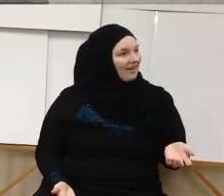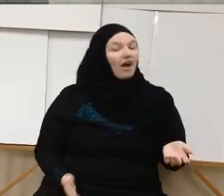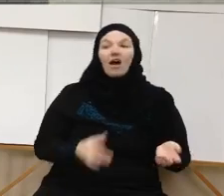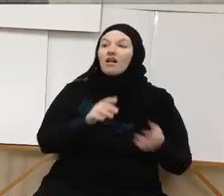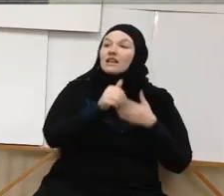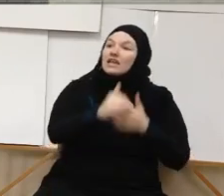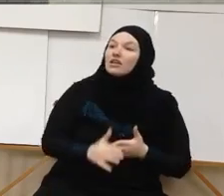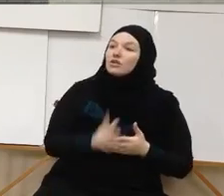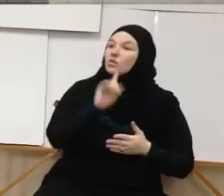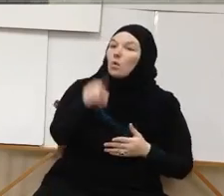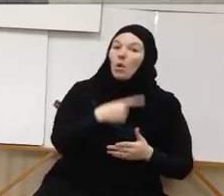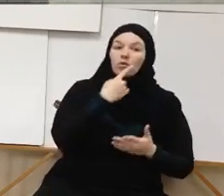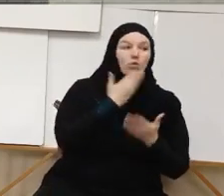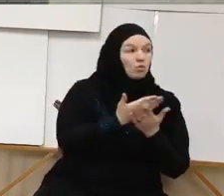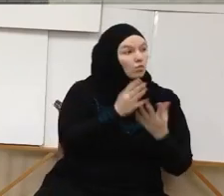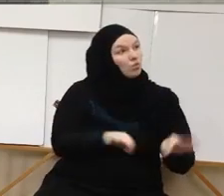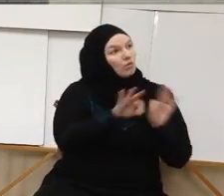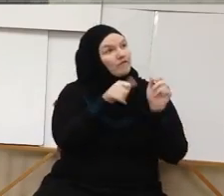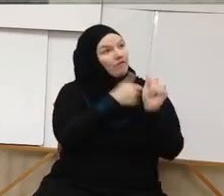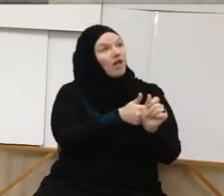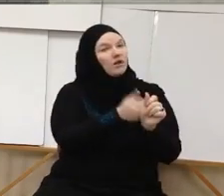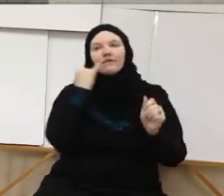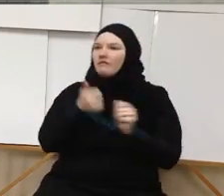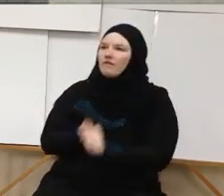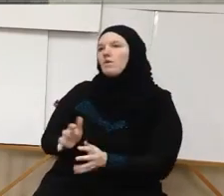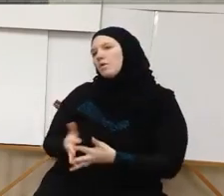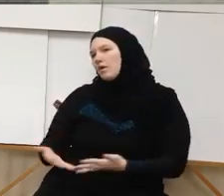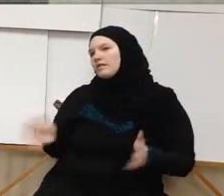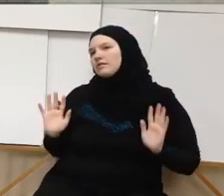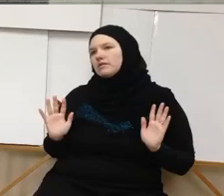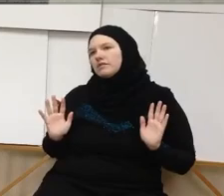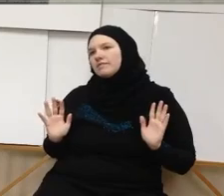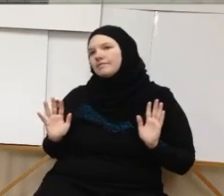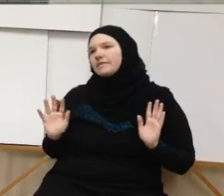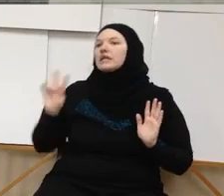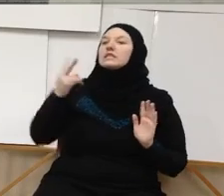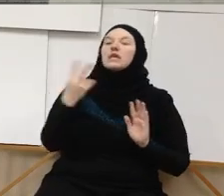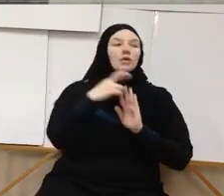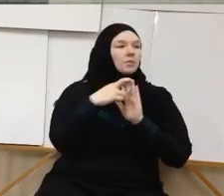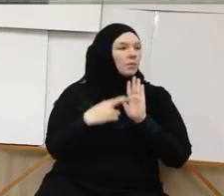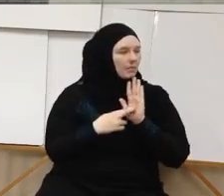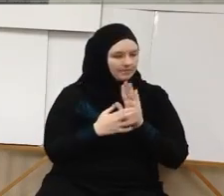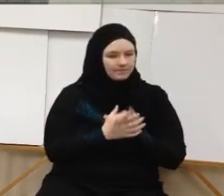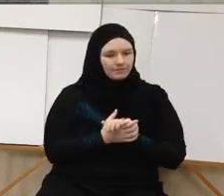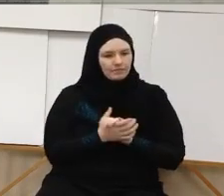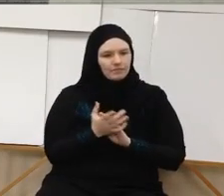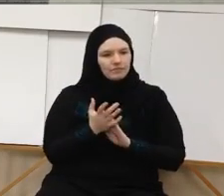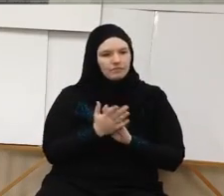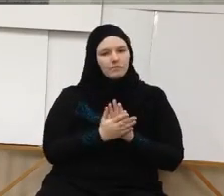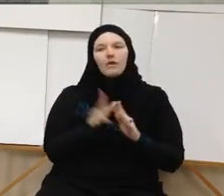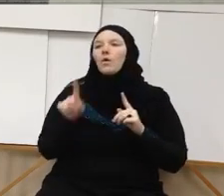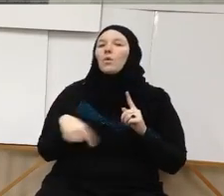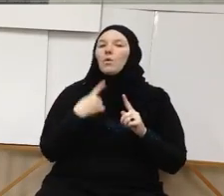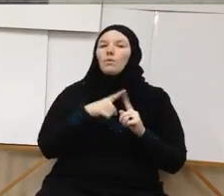if they follow the Quran. That is their legitimacy. The second rule for legitimacy is when they are